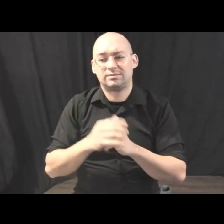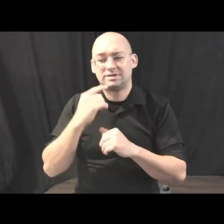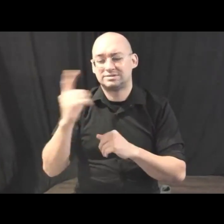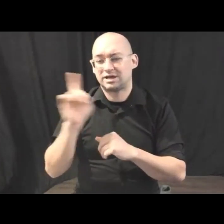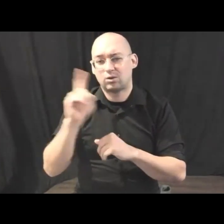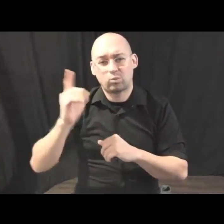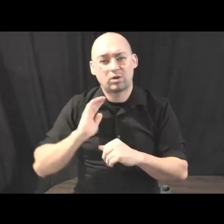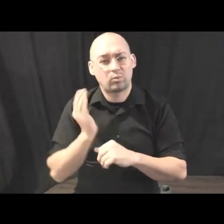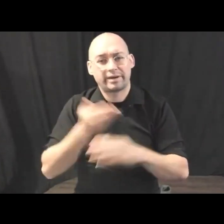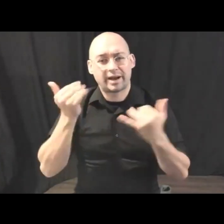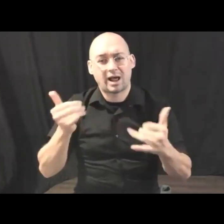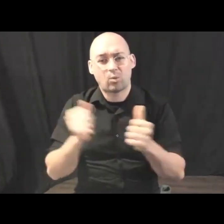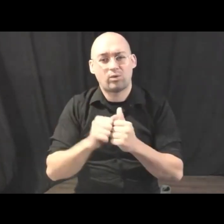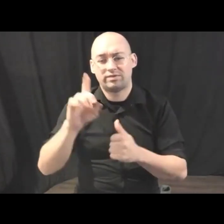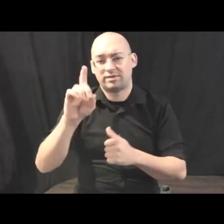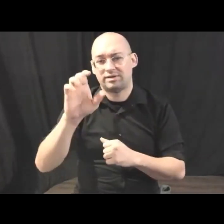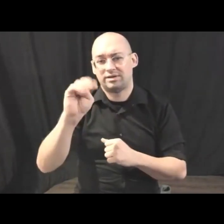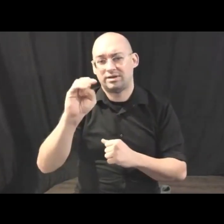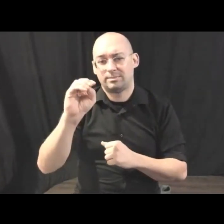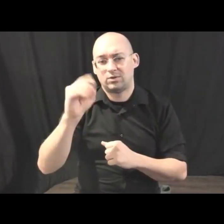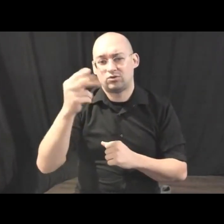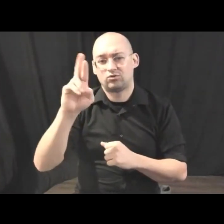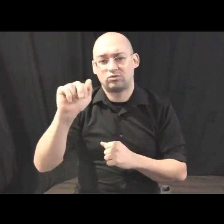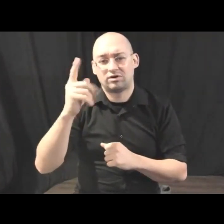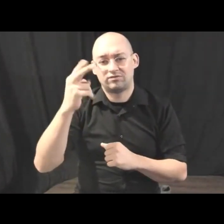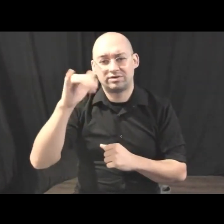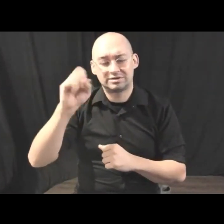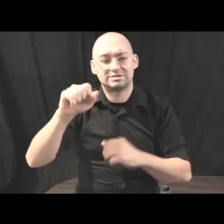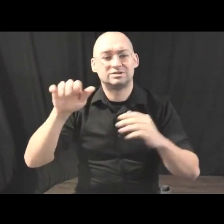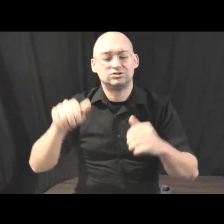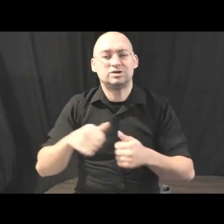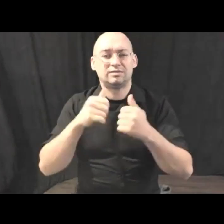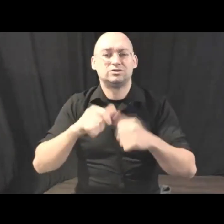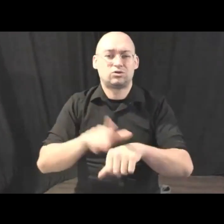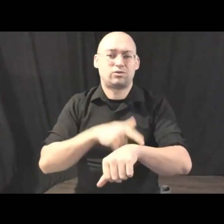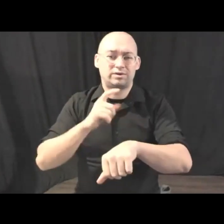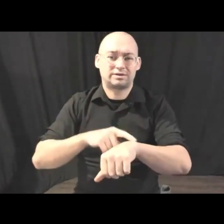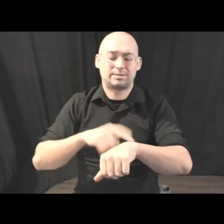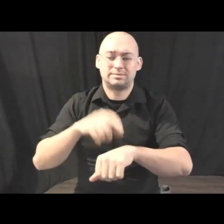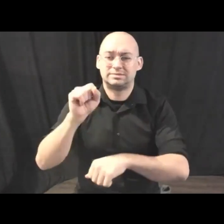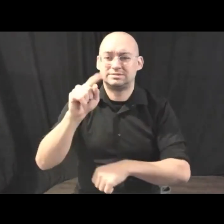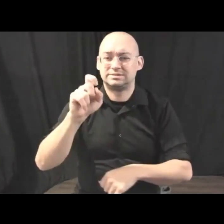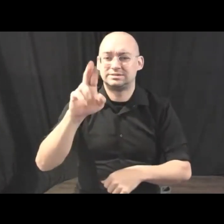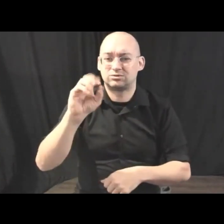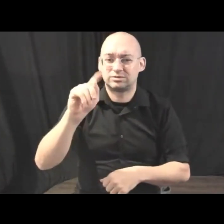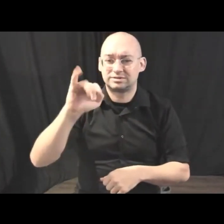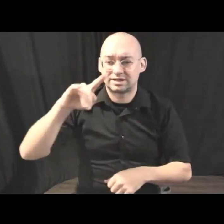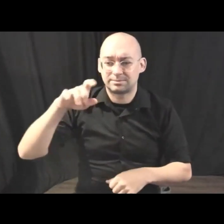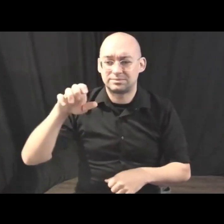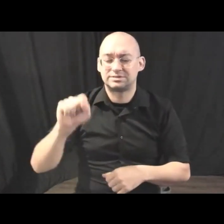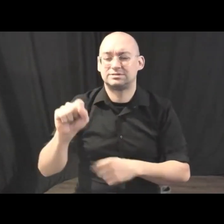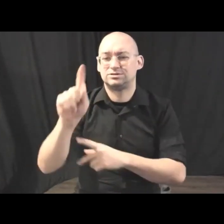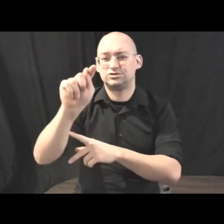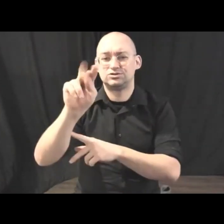with demographics and housing needs, and kind of challenge longstanding stereotypes or true trends about senior housing. It's much